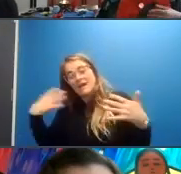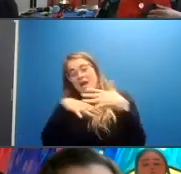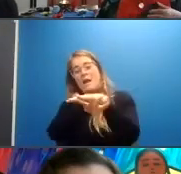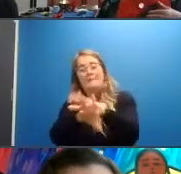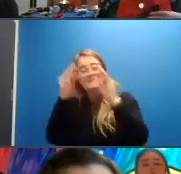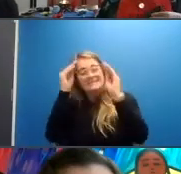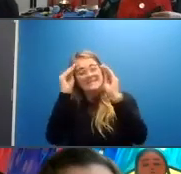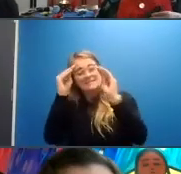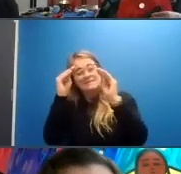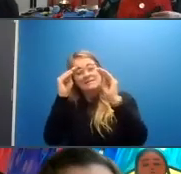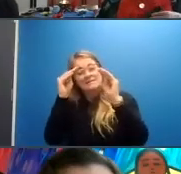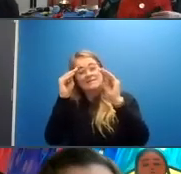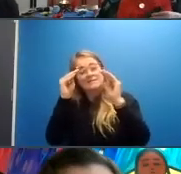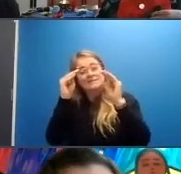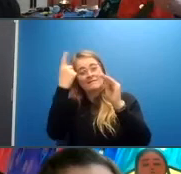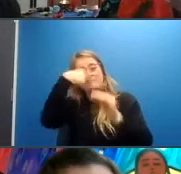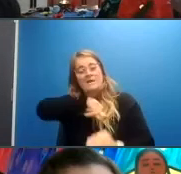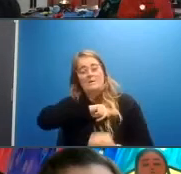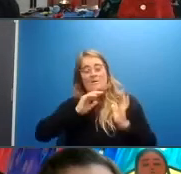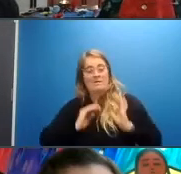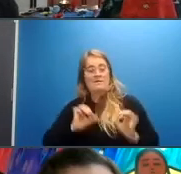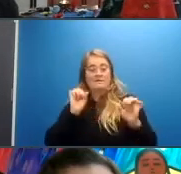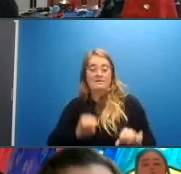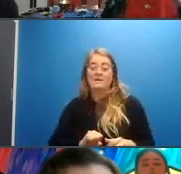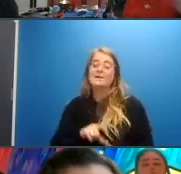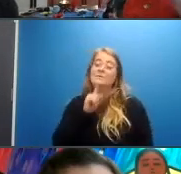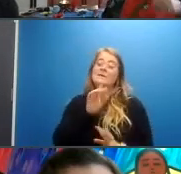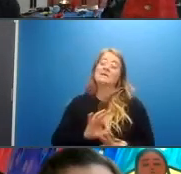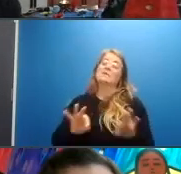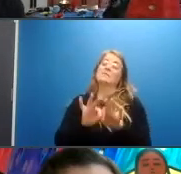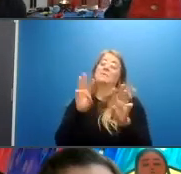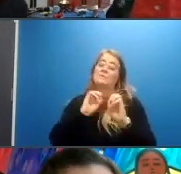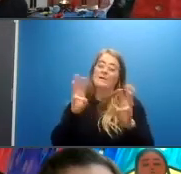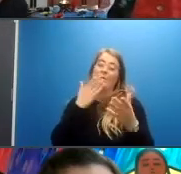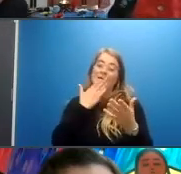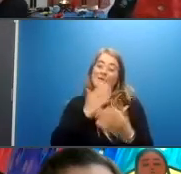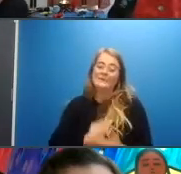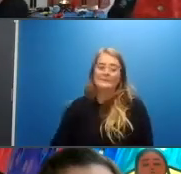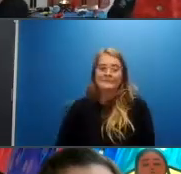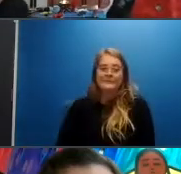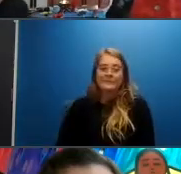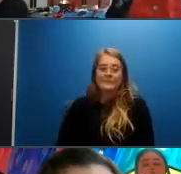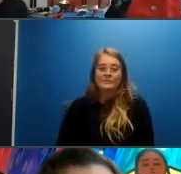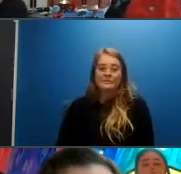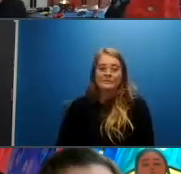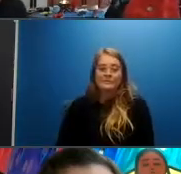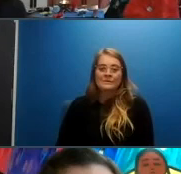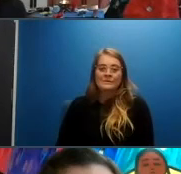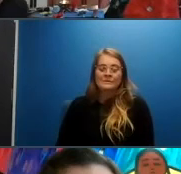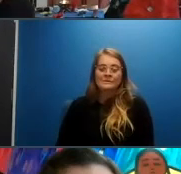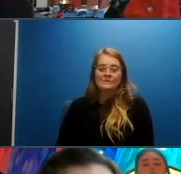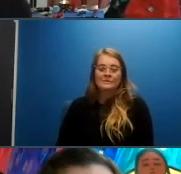teachings to our clients. And I think that's so important. Thank you. Yeah.